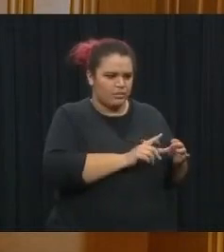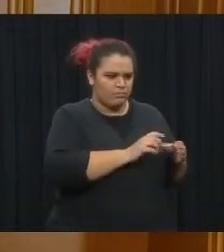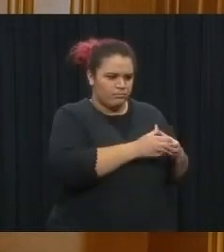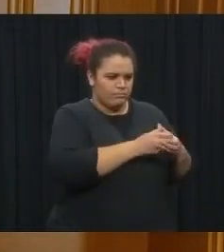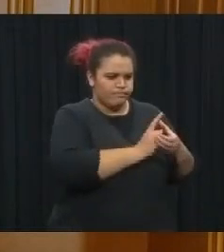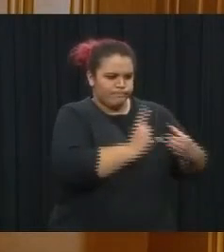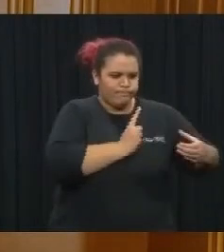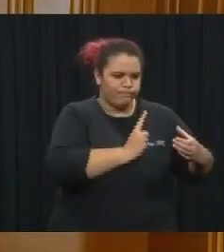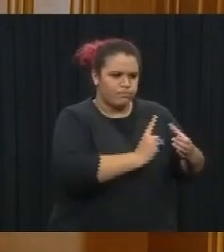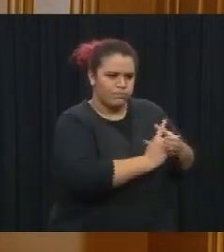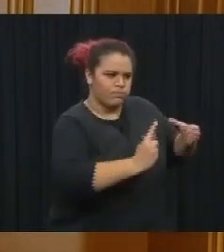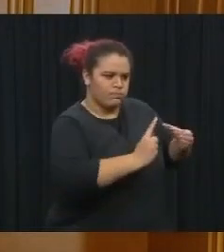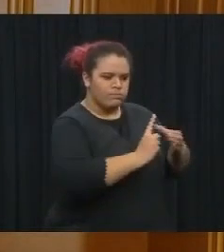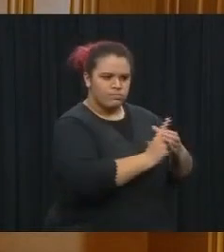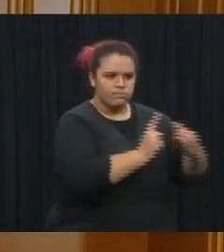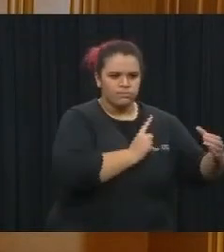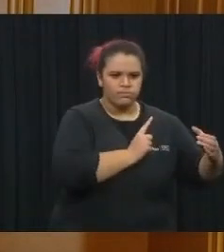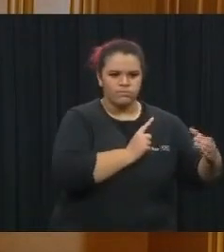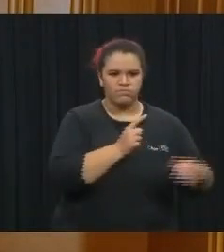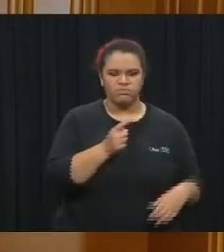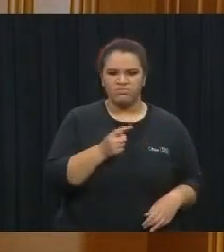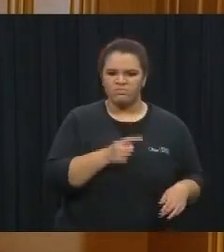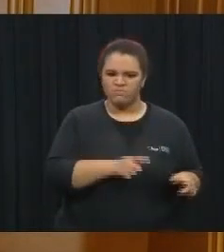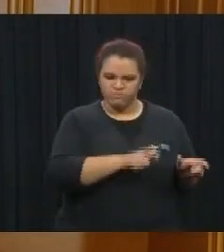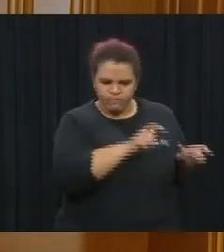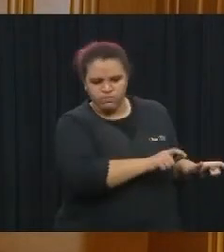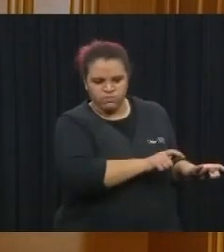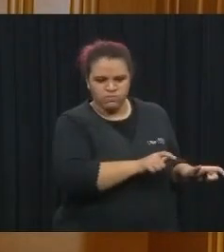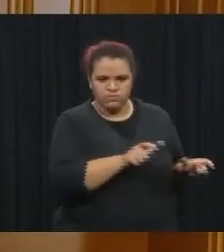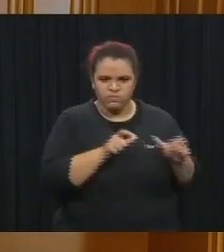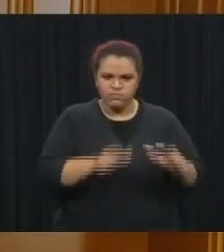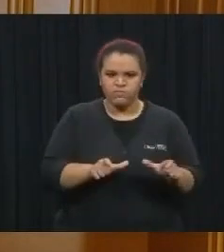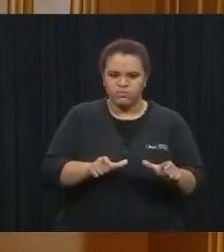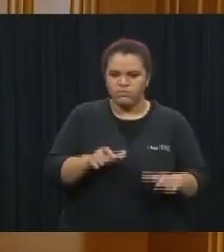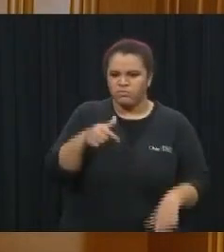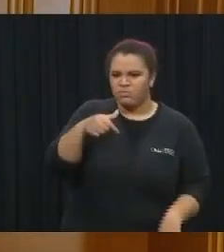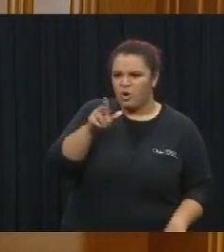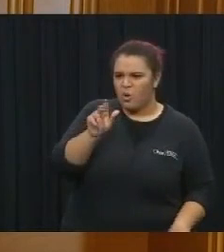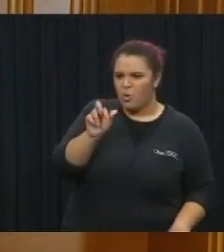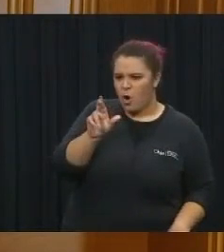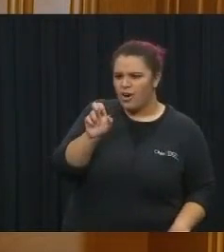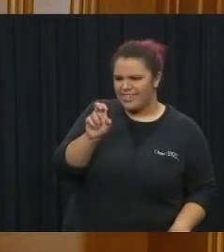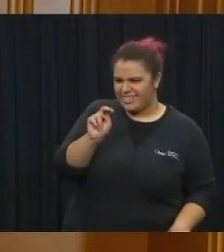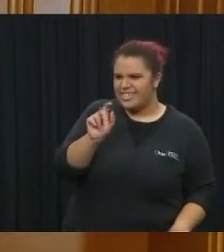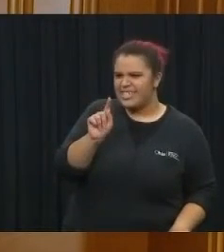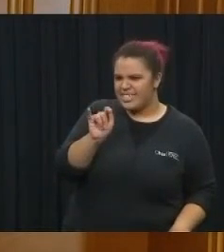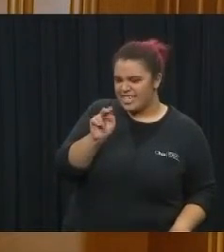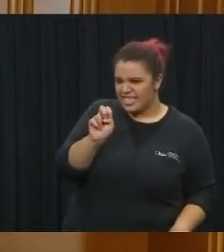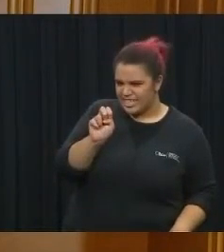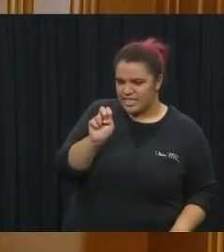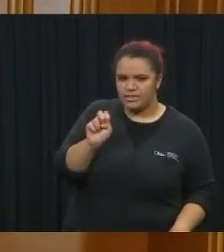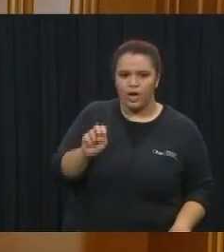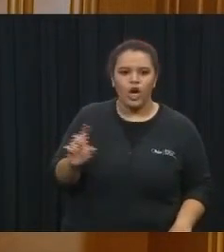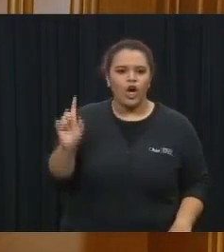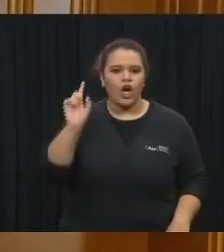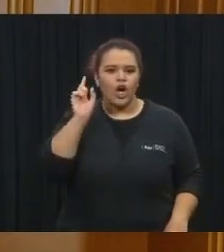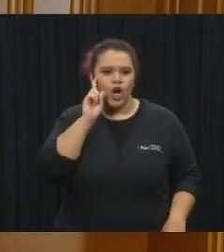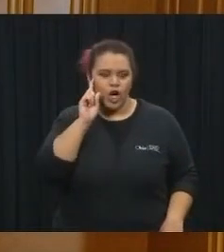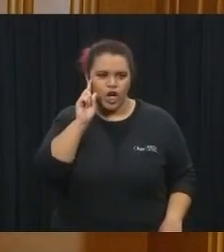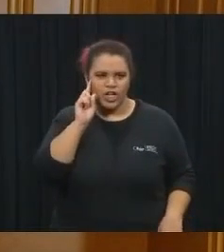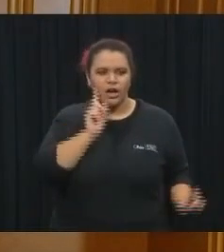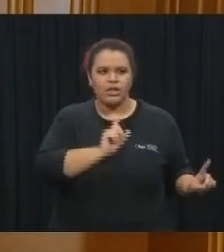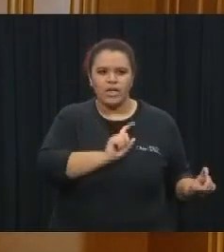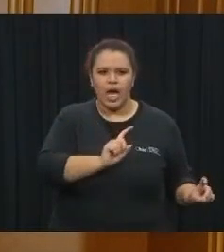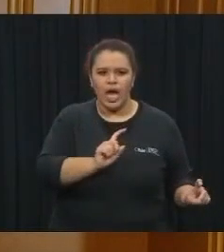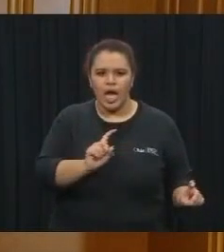quarantined. I understand from DRC there were 11 tests administered. 10 came back negative, 1 is pending for